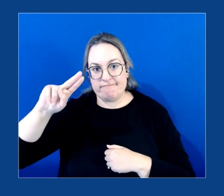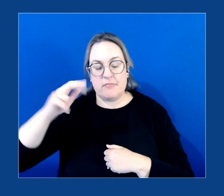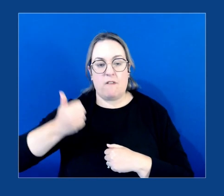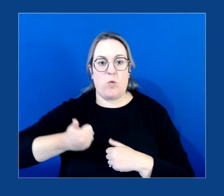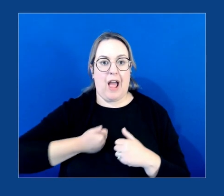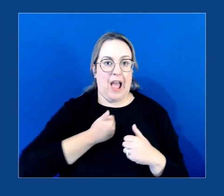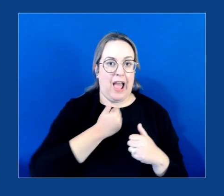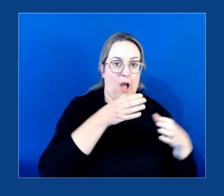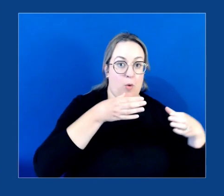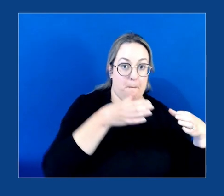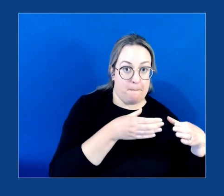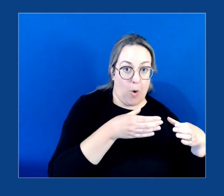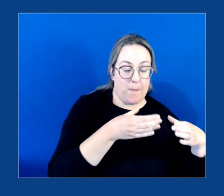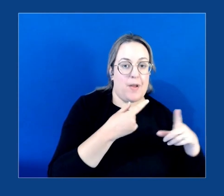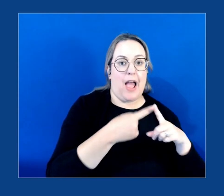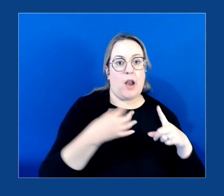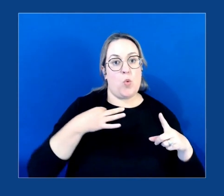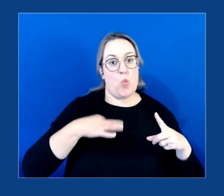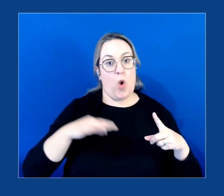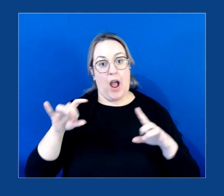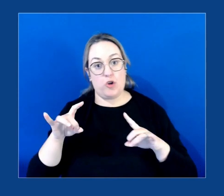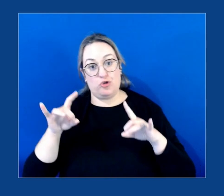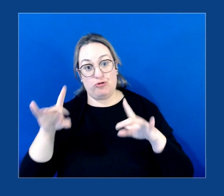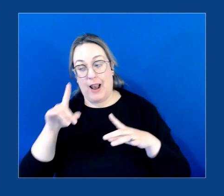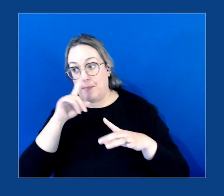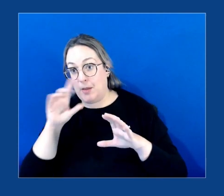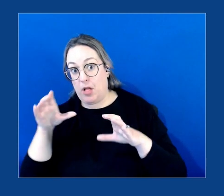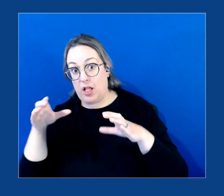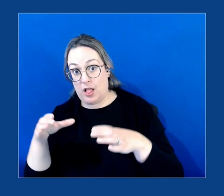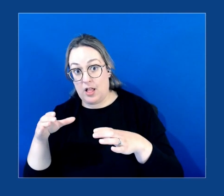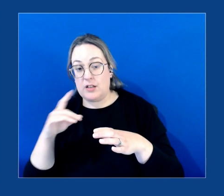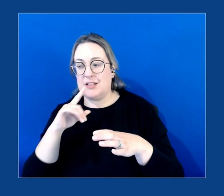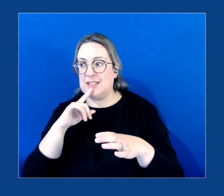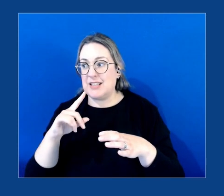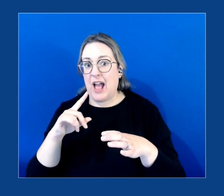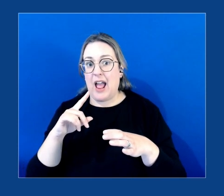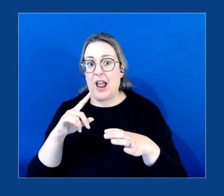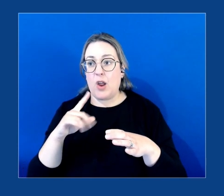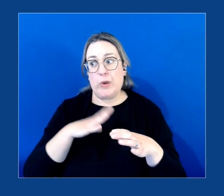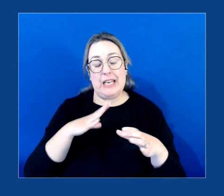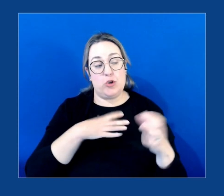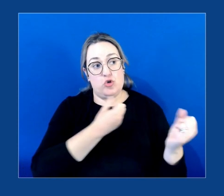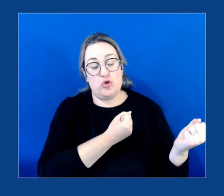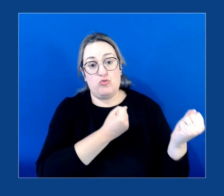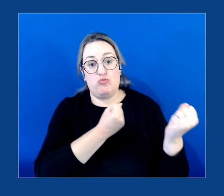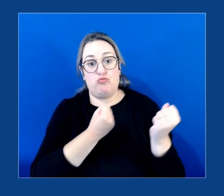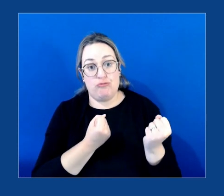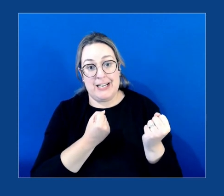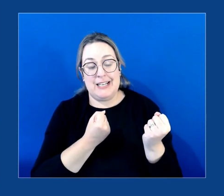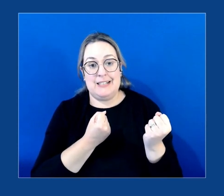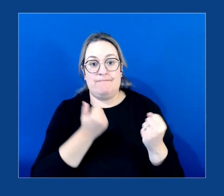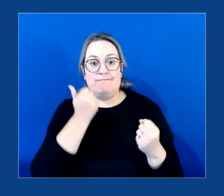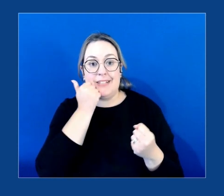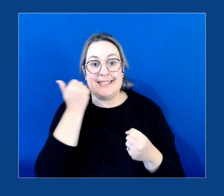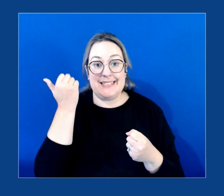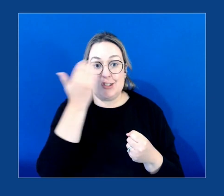out those Indigenous stories. Most of them will consider it mystery, but now